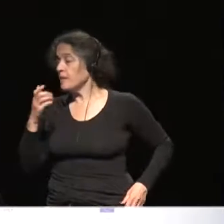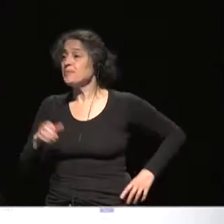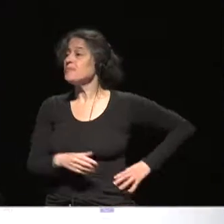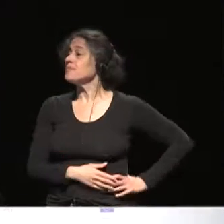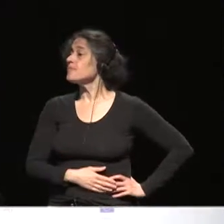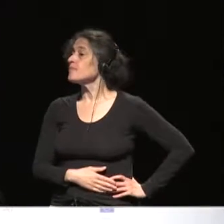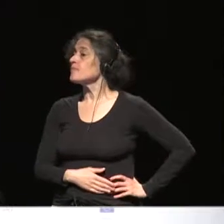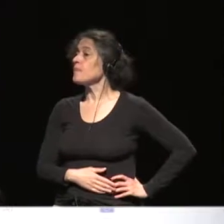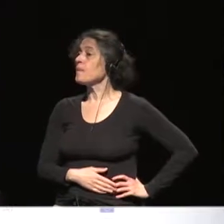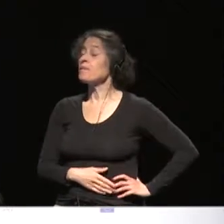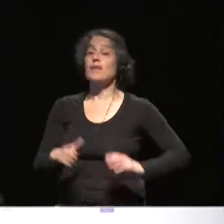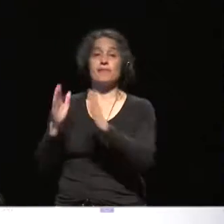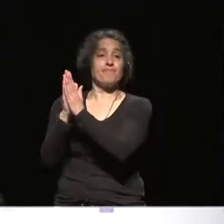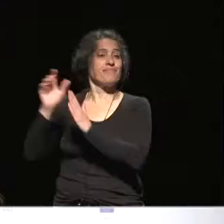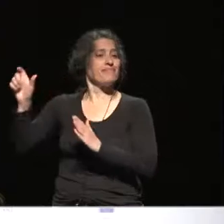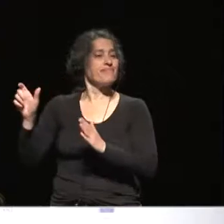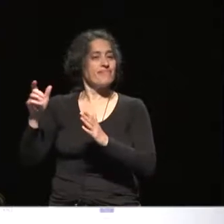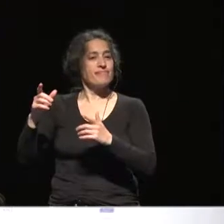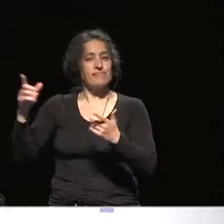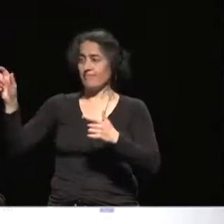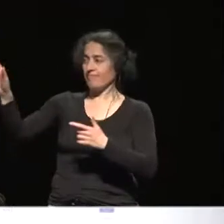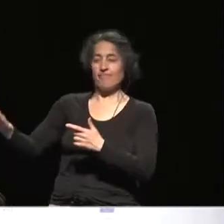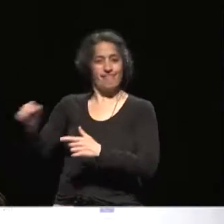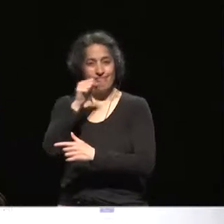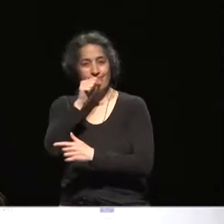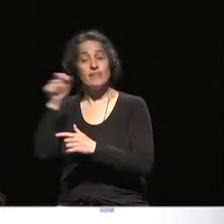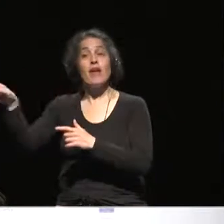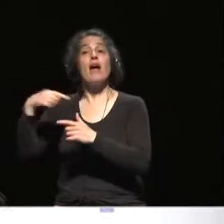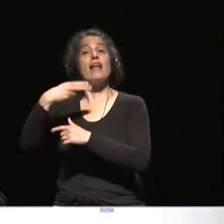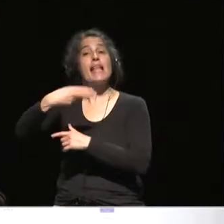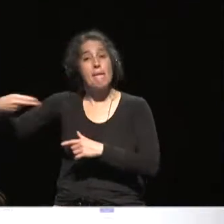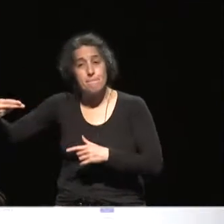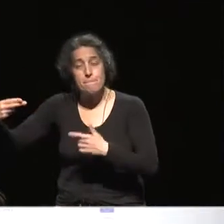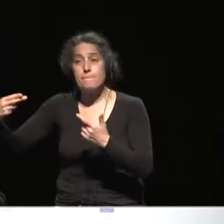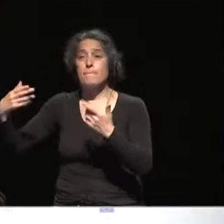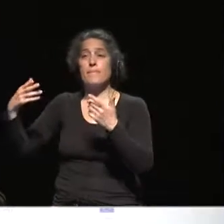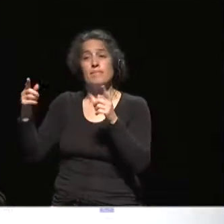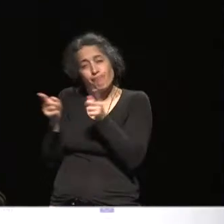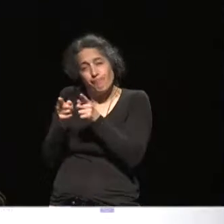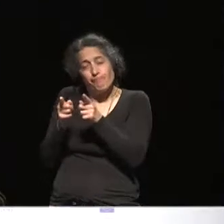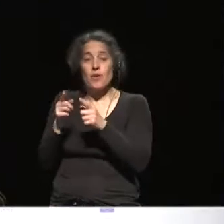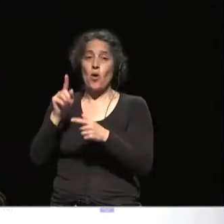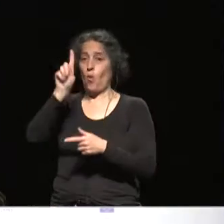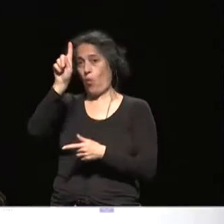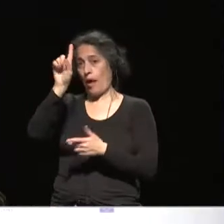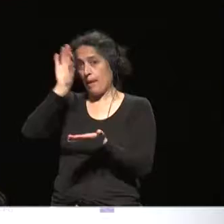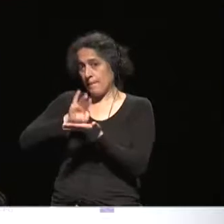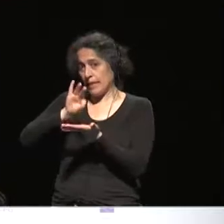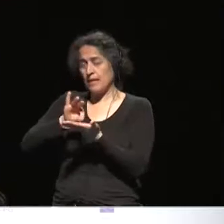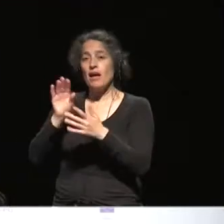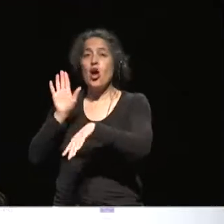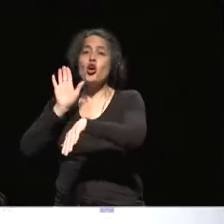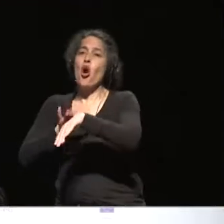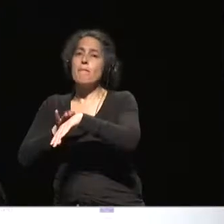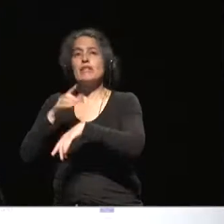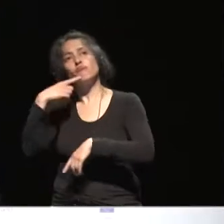If you can please introduce yourself very briefly. I will give you 1 minute. Please, no comments, just a